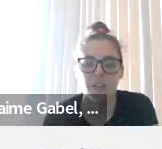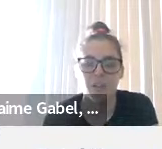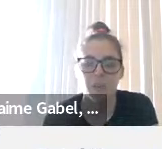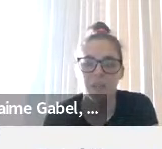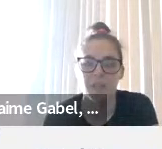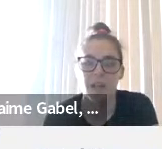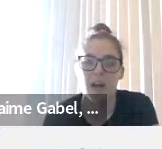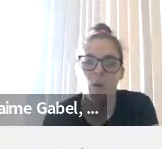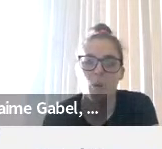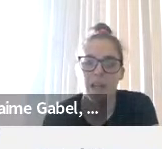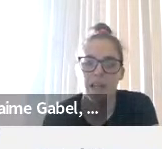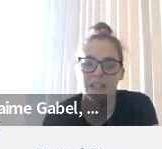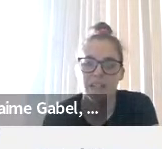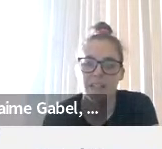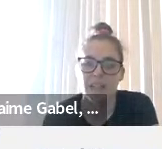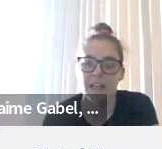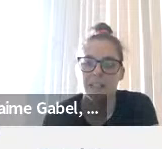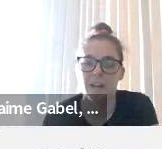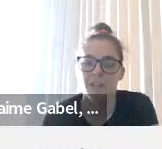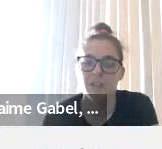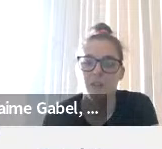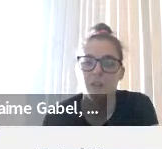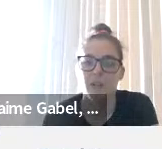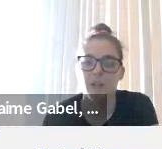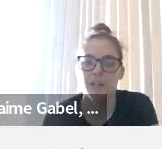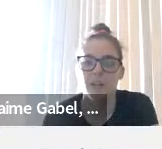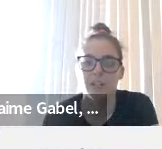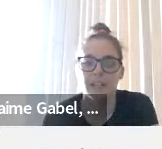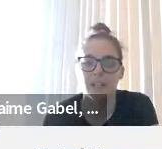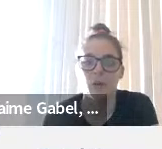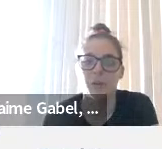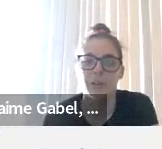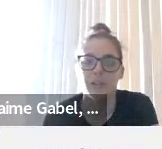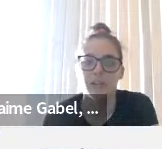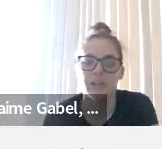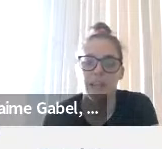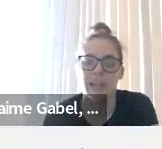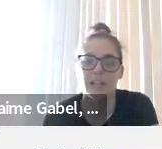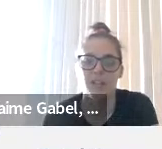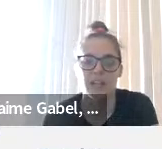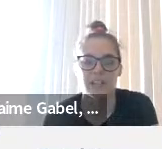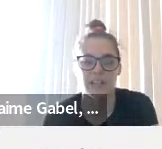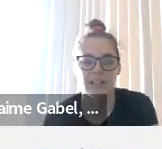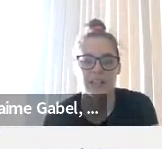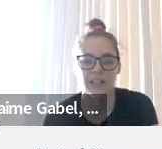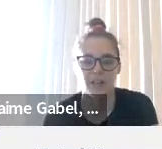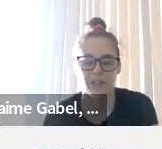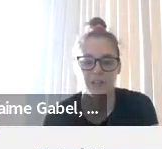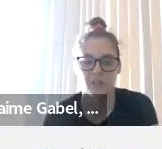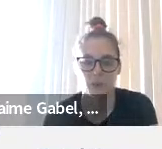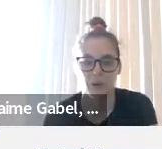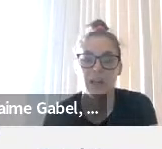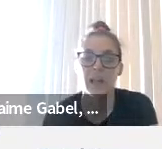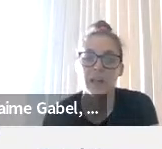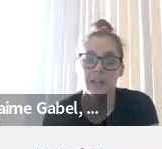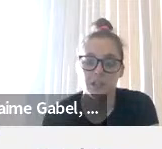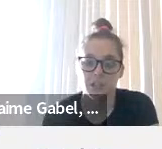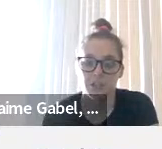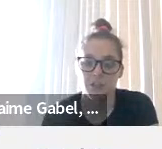different age groups. White has the second highest coverage for adults and older adults, and Asian has the second highest coverage